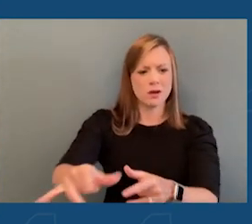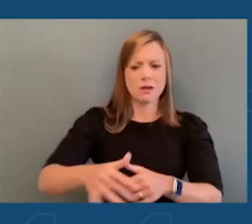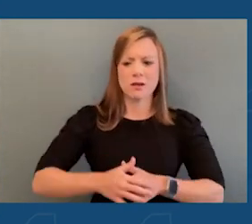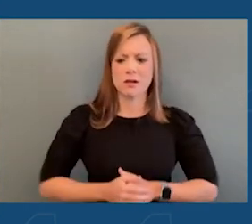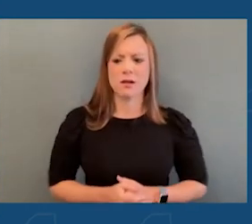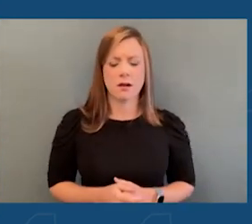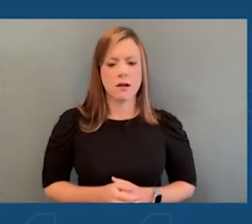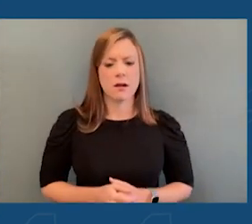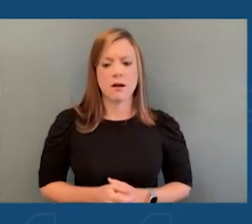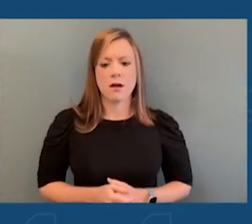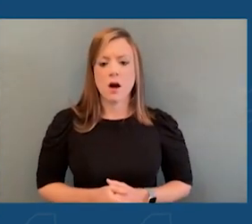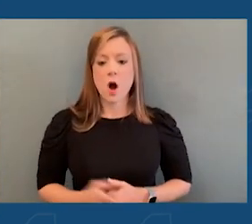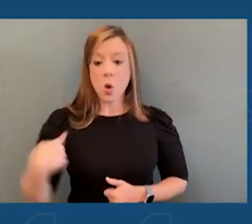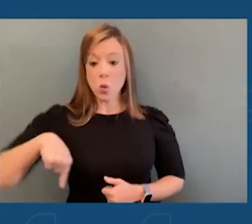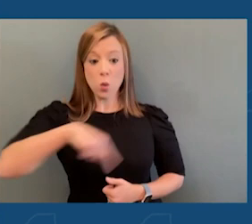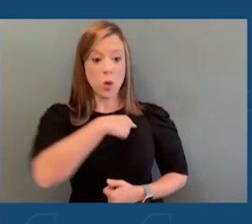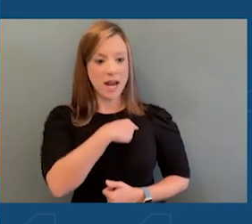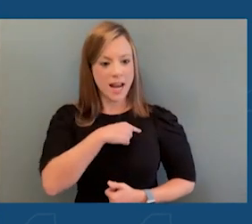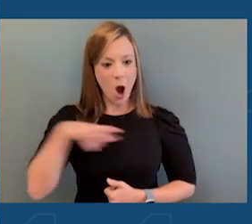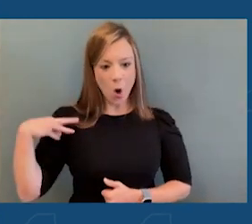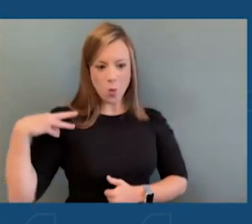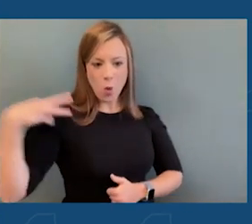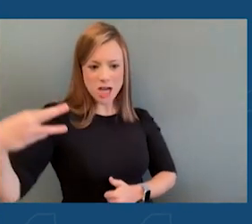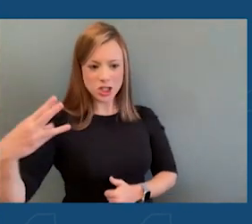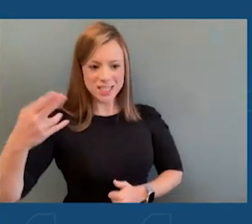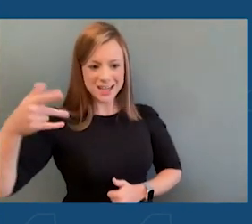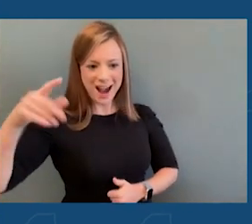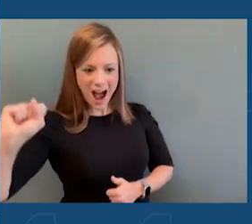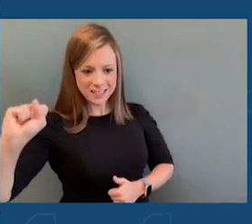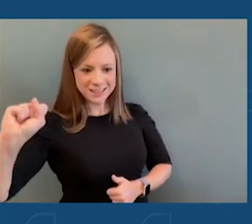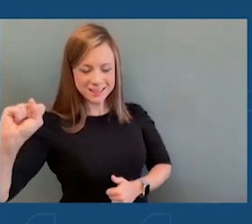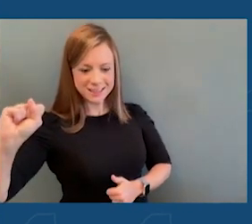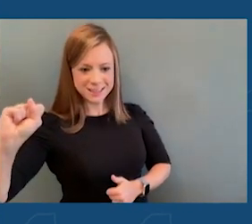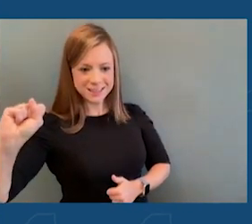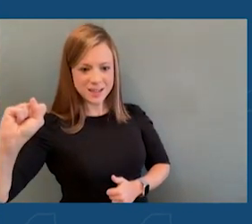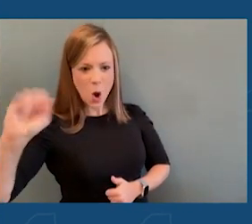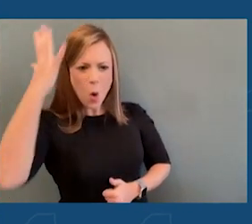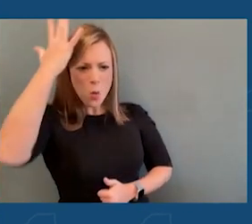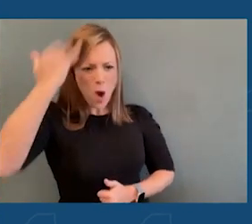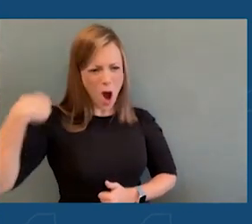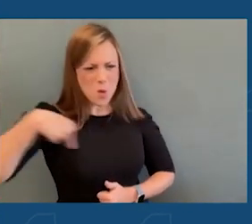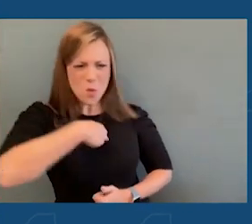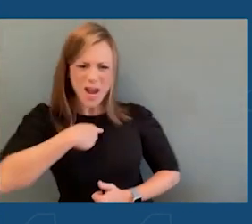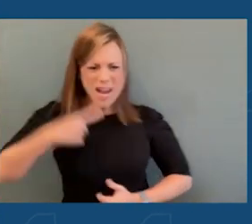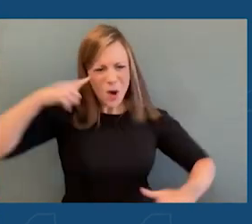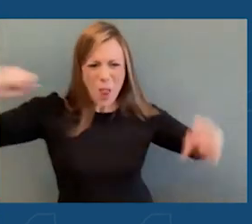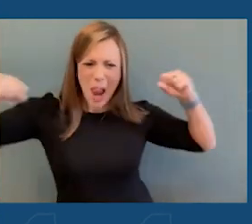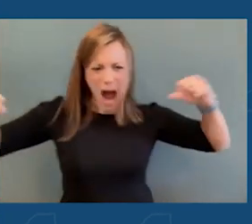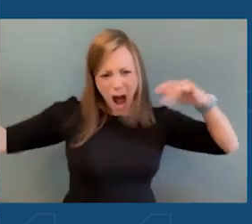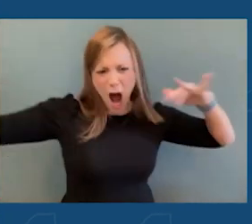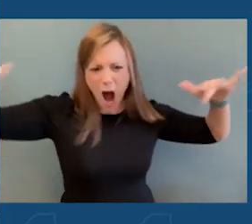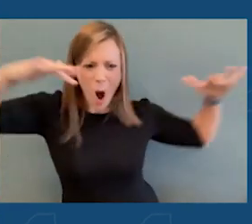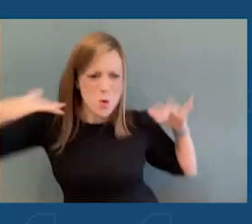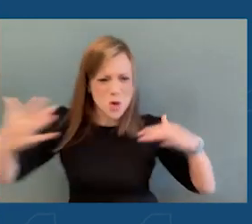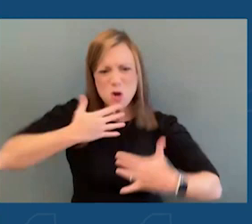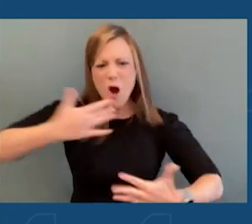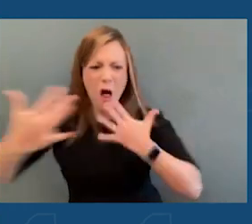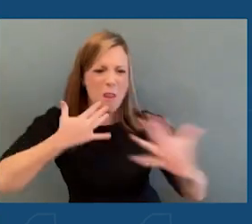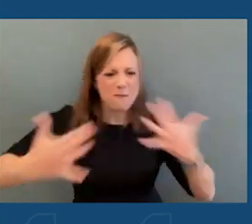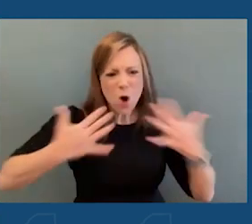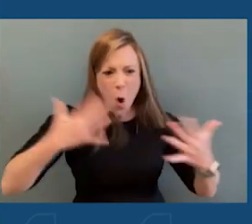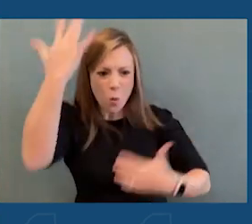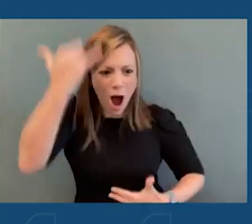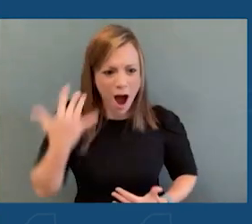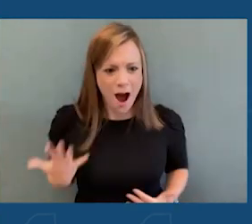We are Washington Heights. Why are we so loud and colorful? What?